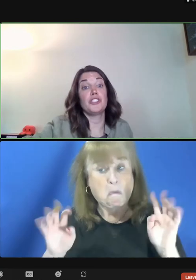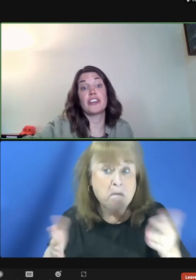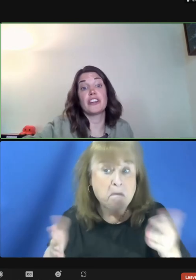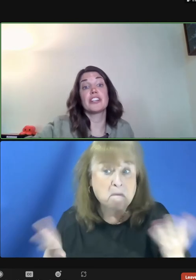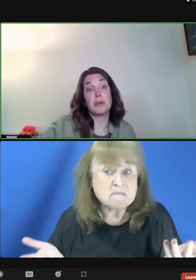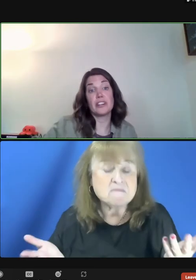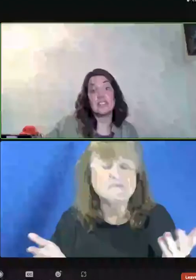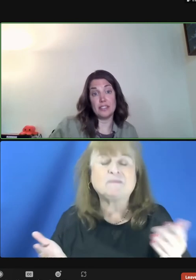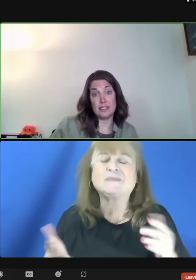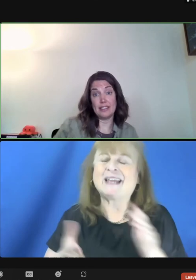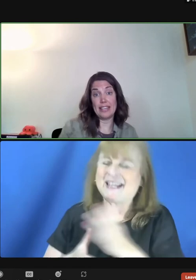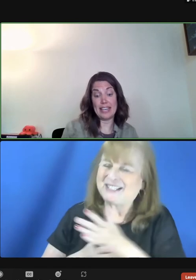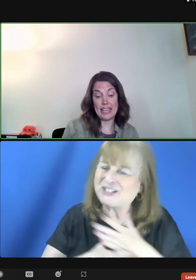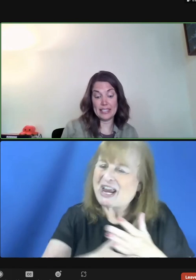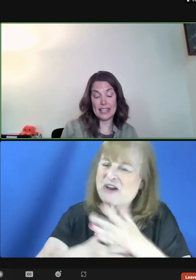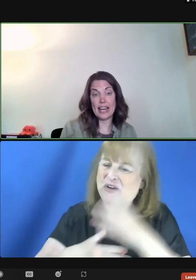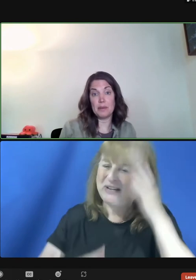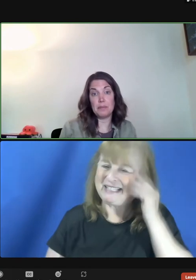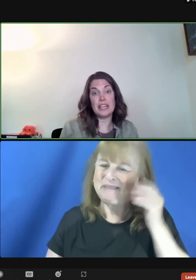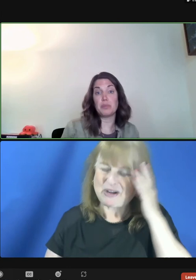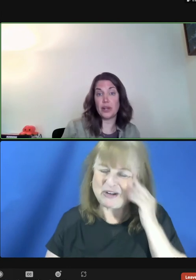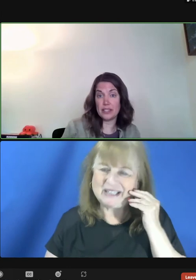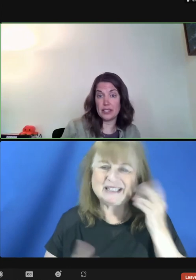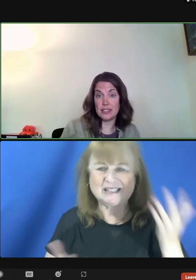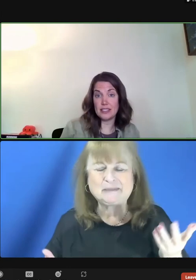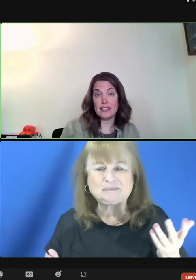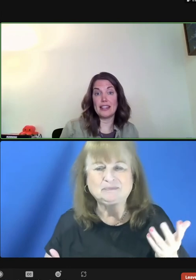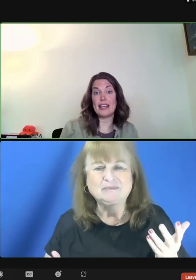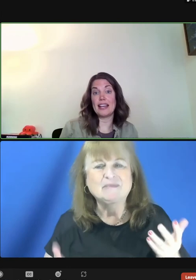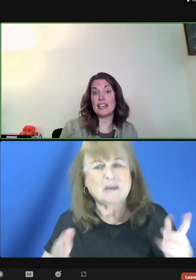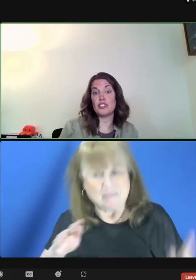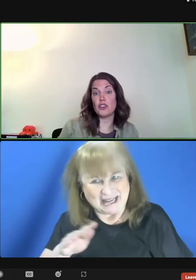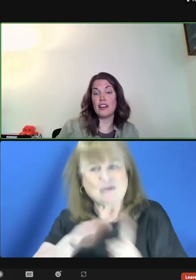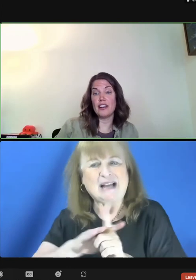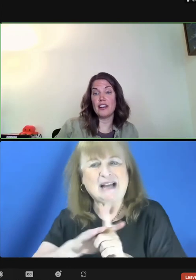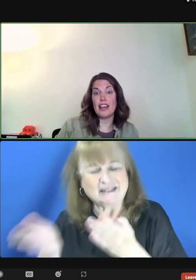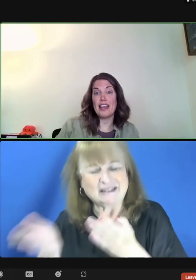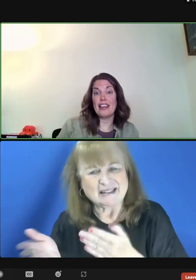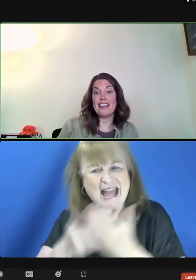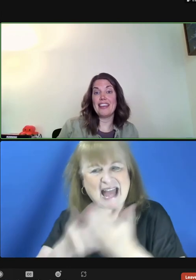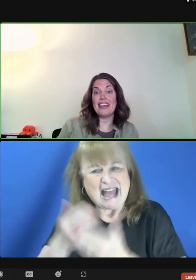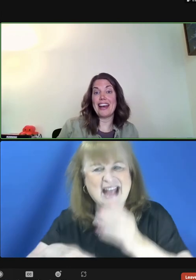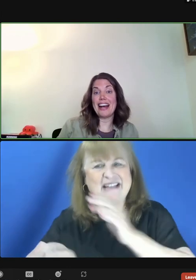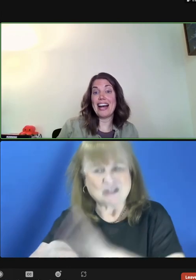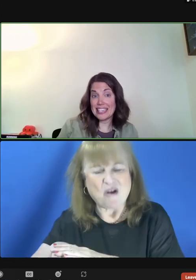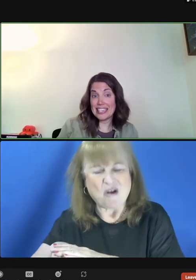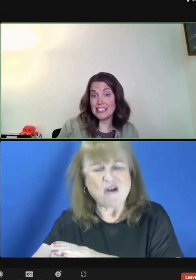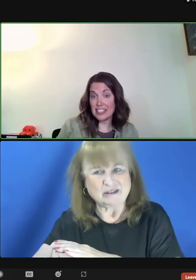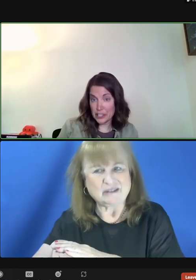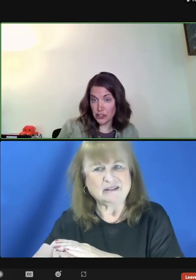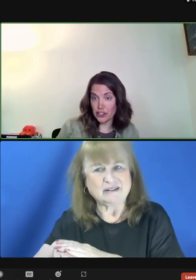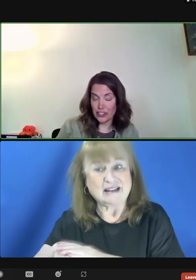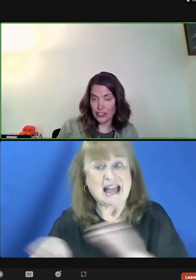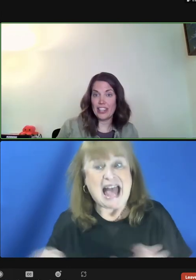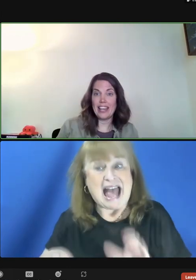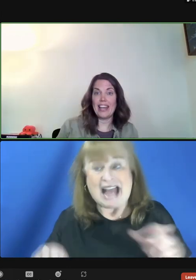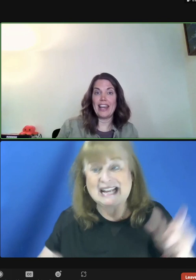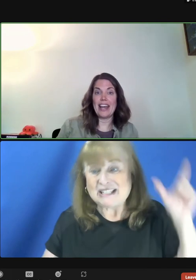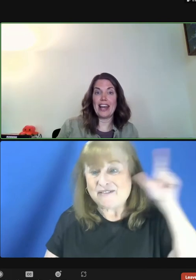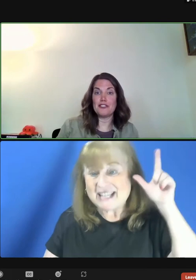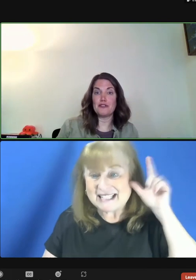Really, it's those shared experiences. It's that being present, that hands-on, the active